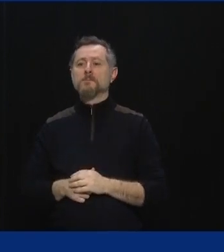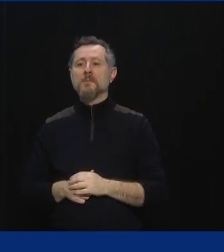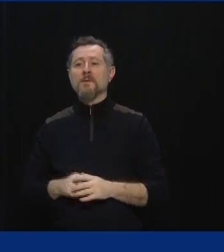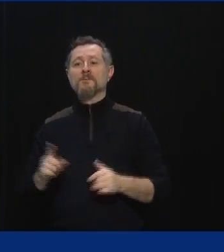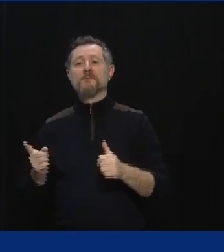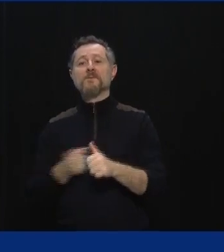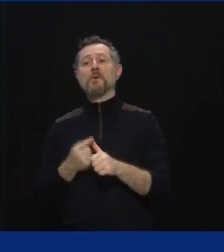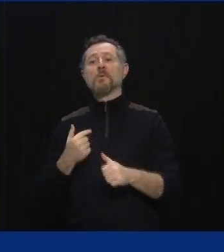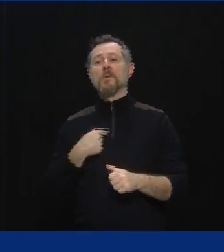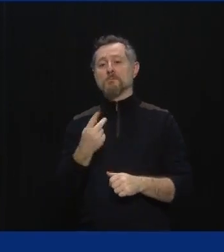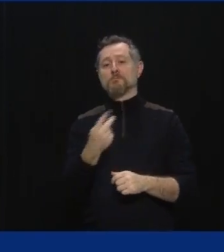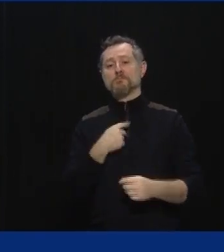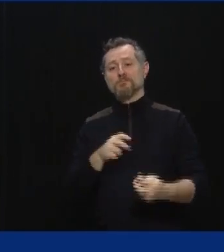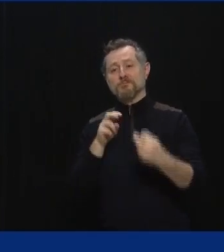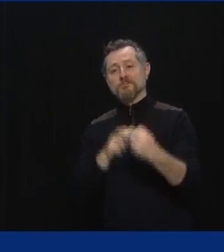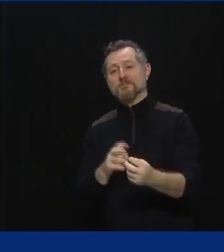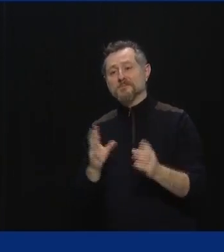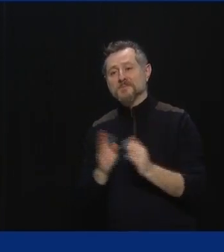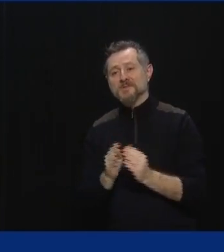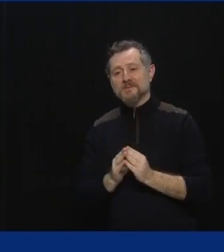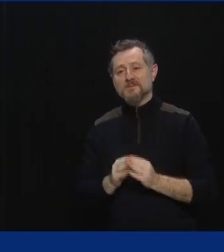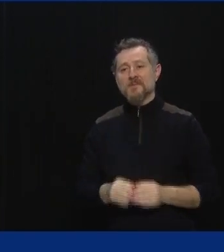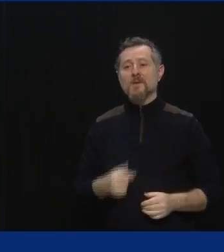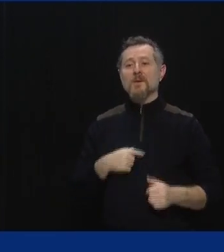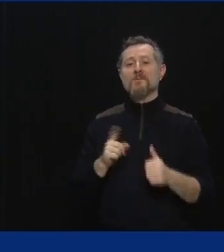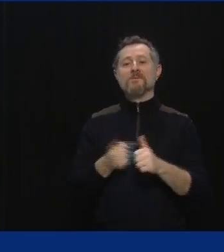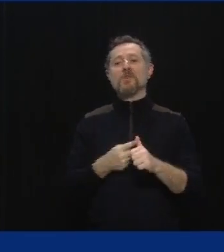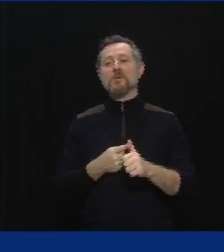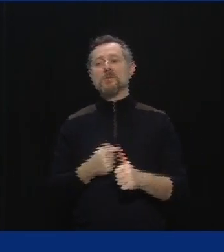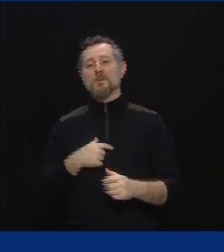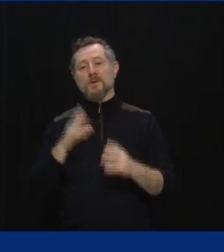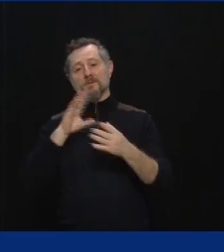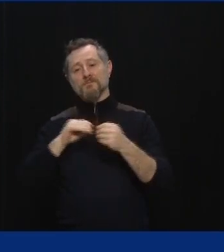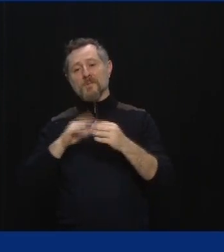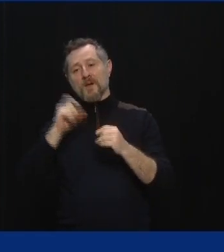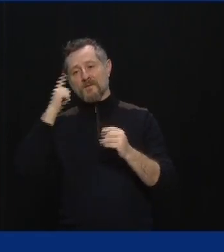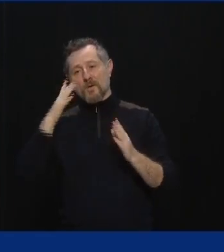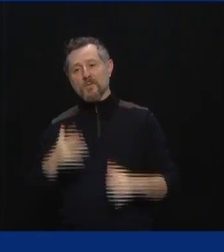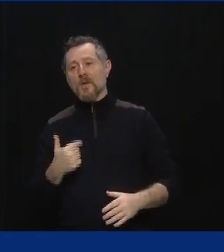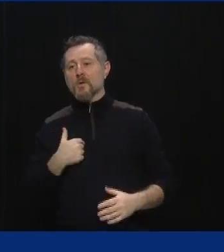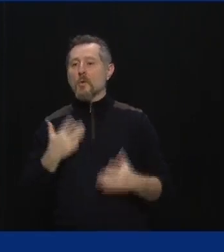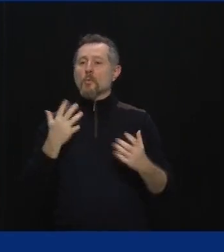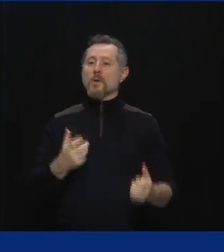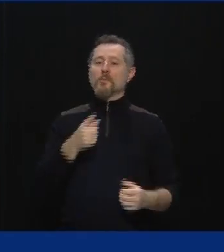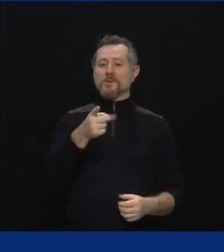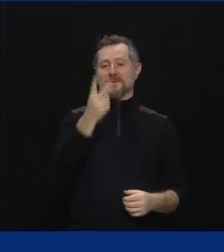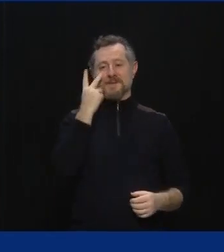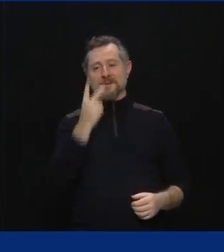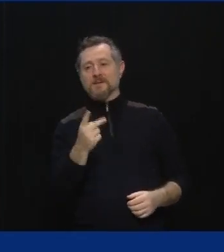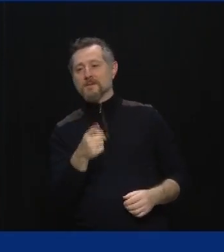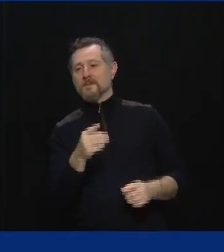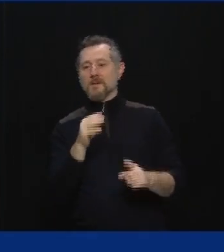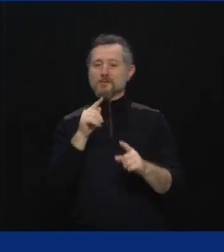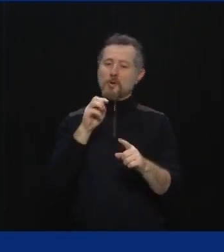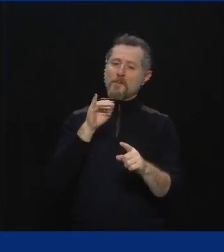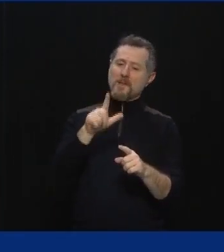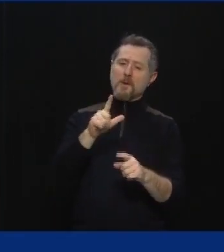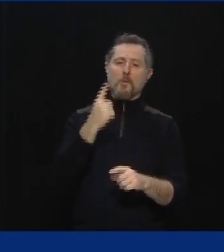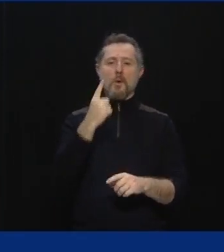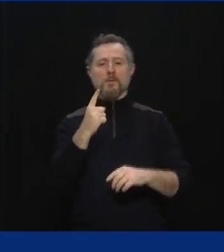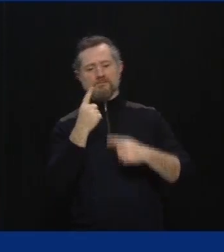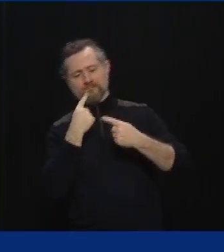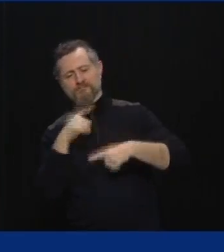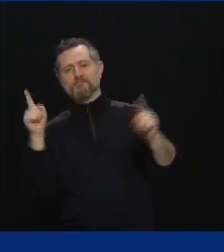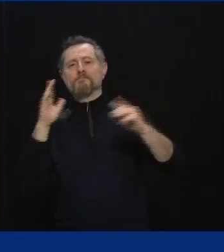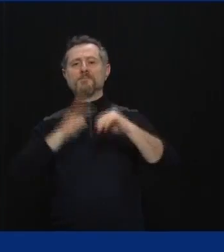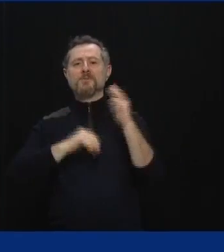meeting that we had, one of the first things that Governor Hochul said to me was, I want to see Terminal 1 built. I want this